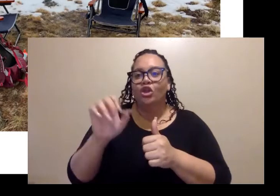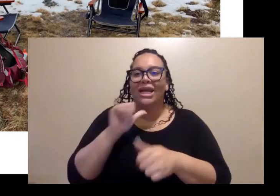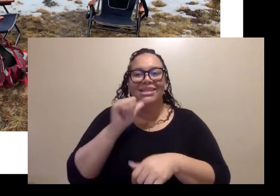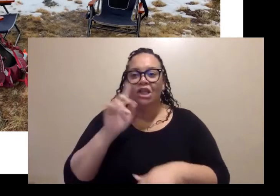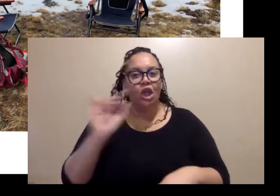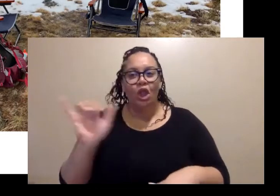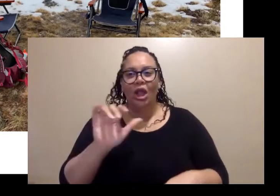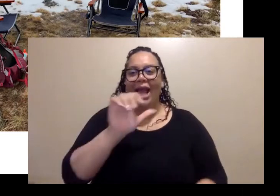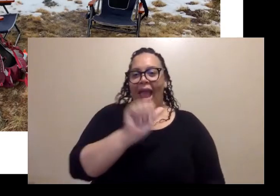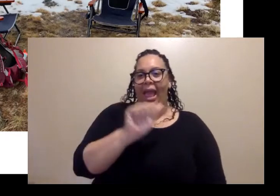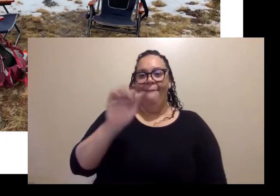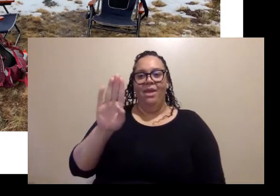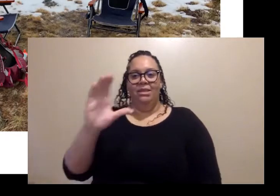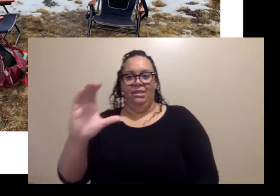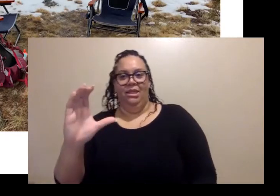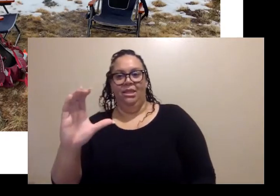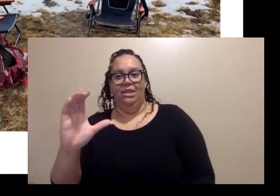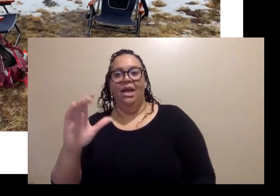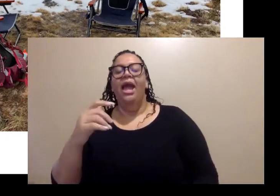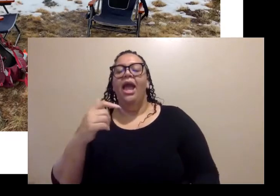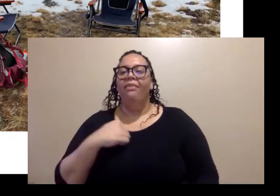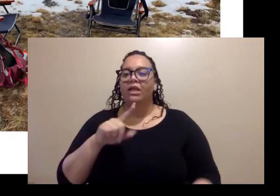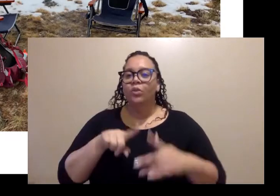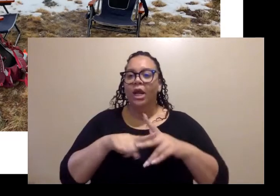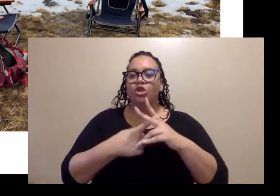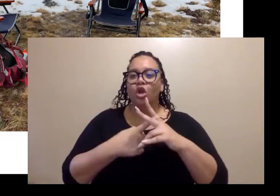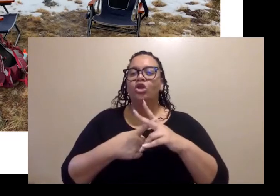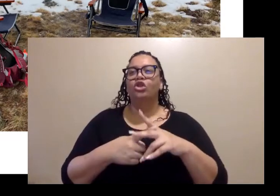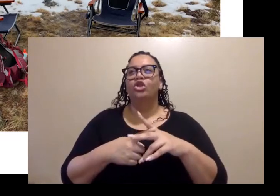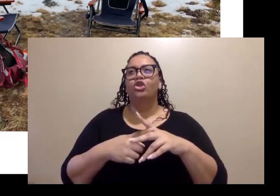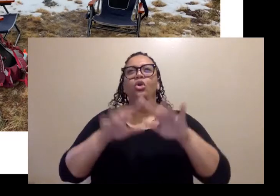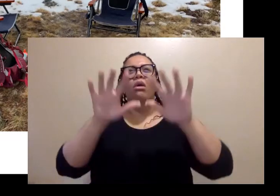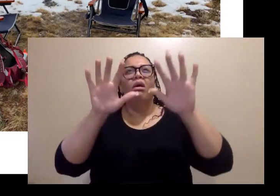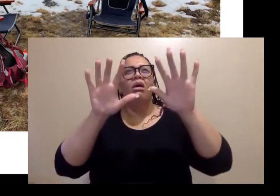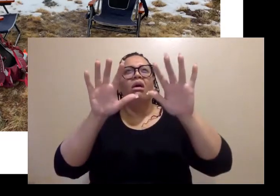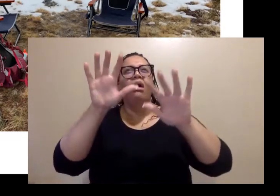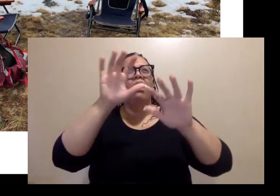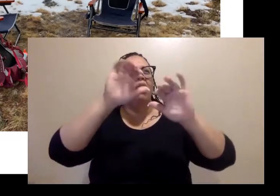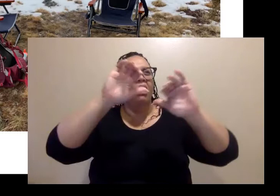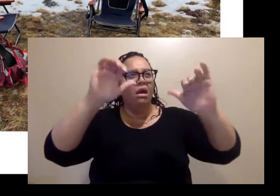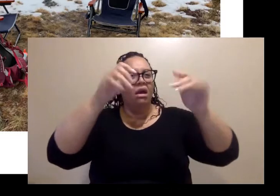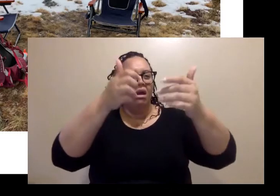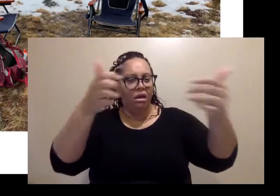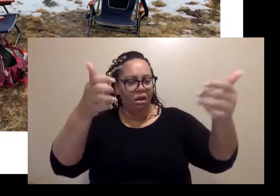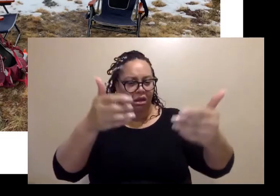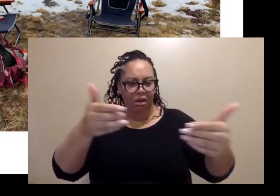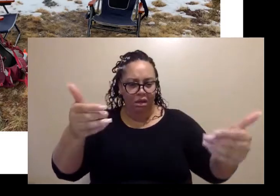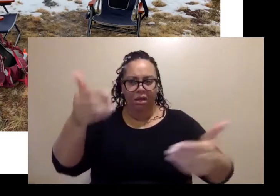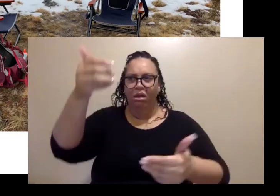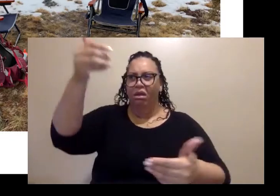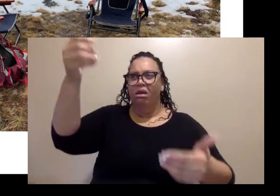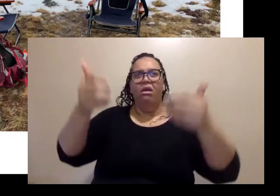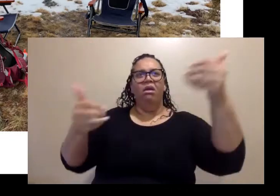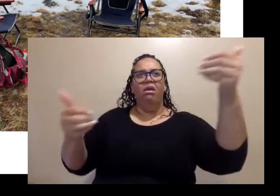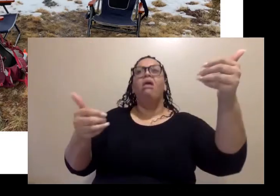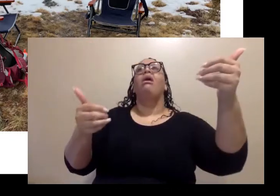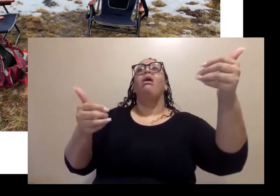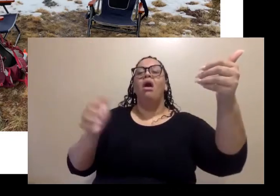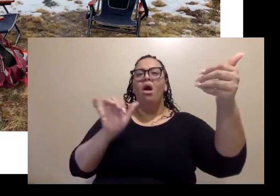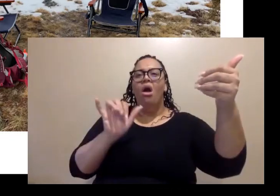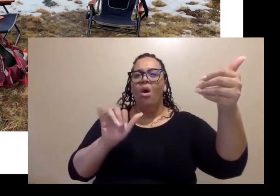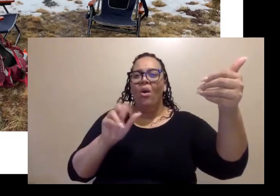that's when I started to deconstruct and pull back, take some space around that and say, okay, Judith, what does nature mean